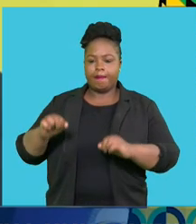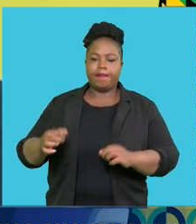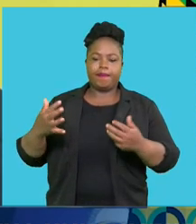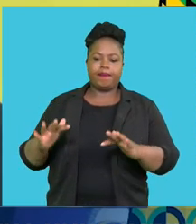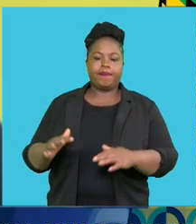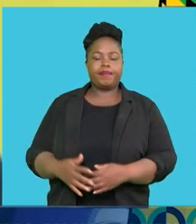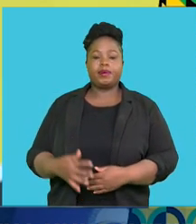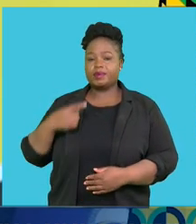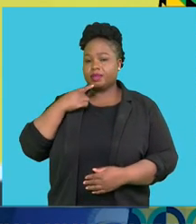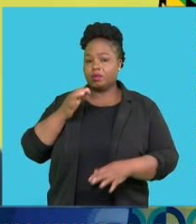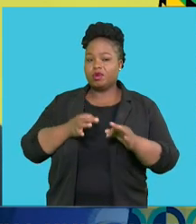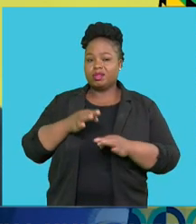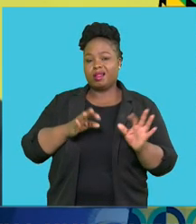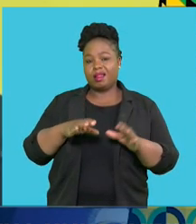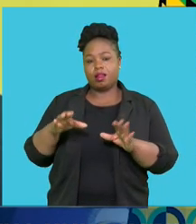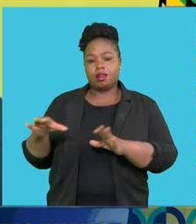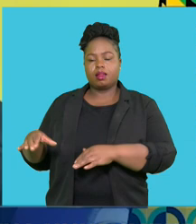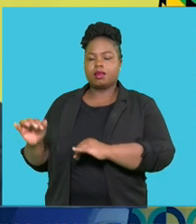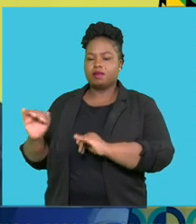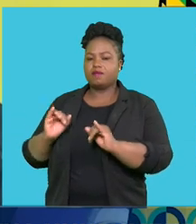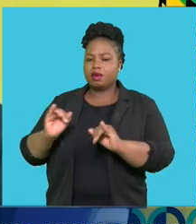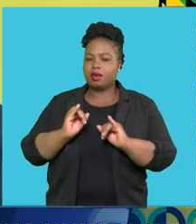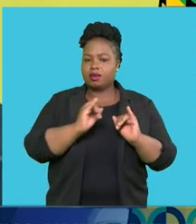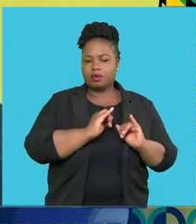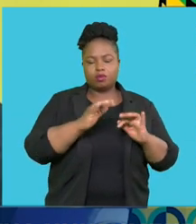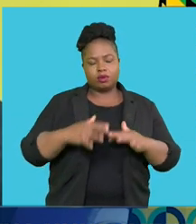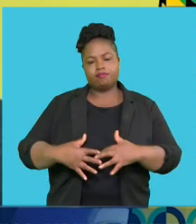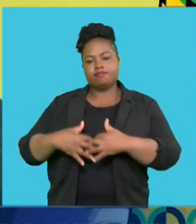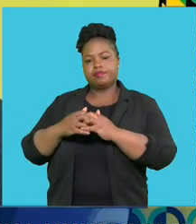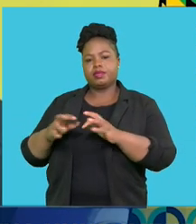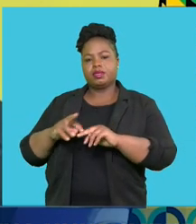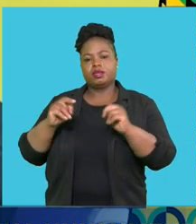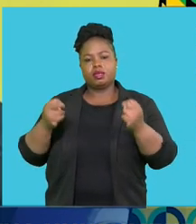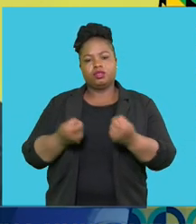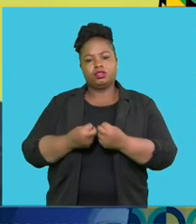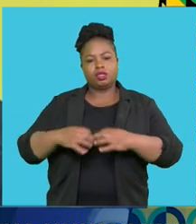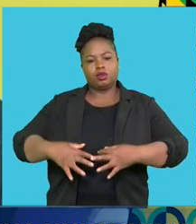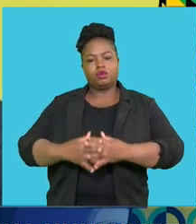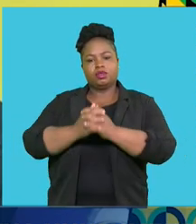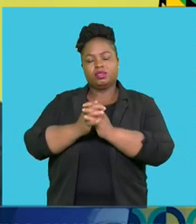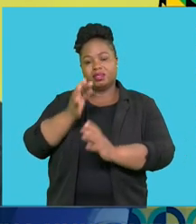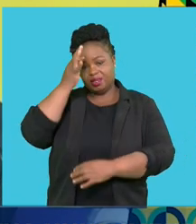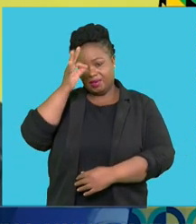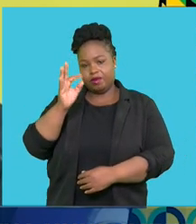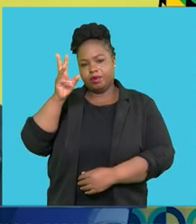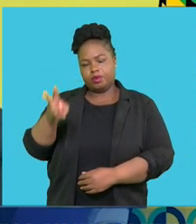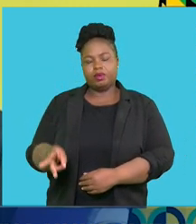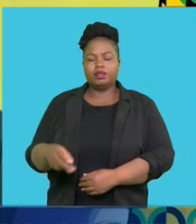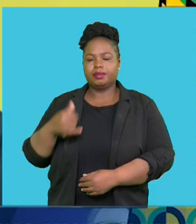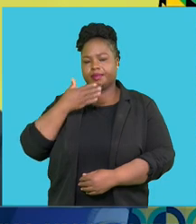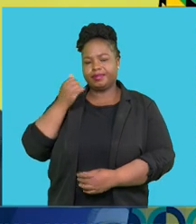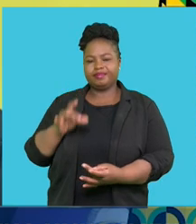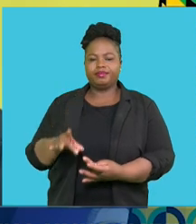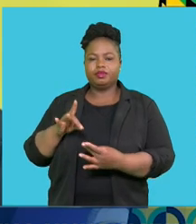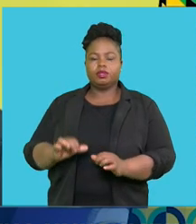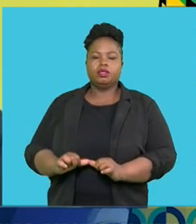will invite political parties To form a government of national unity As the best option